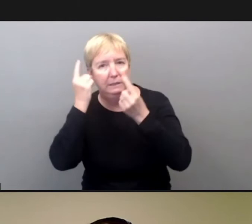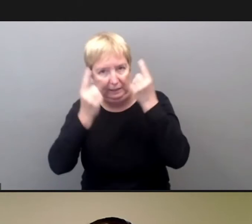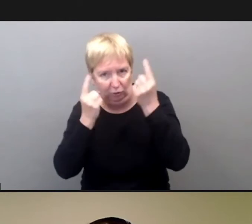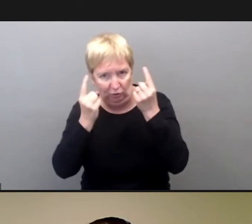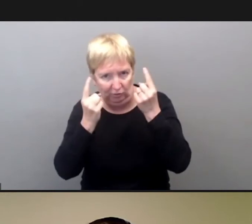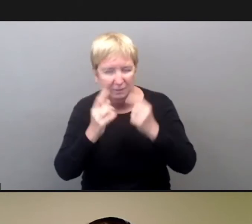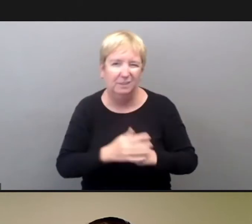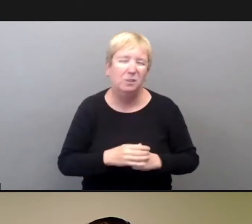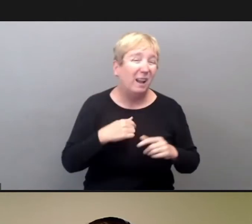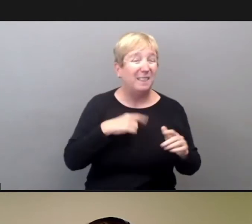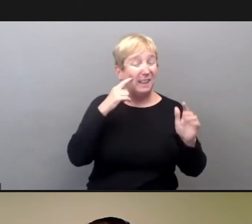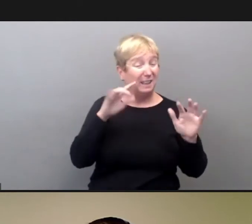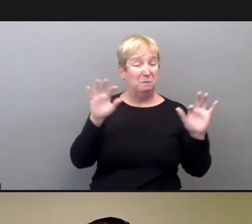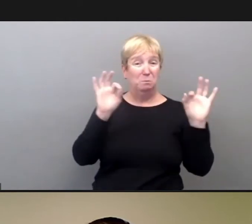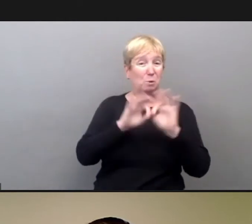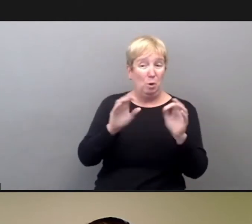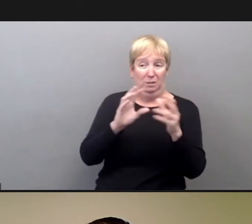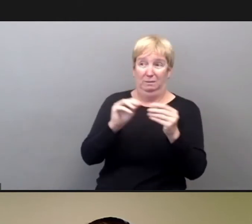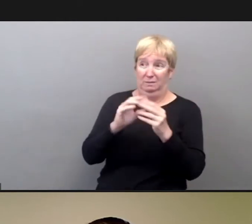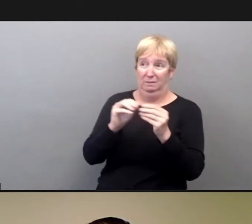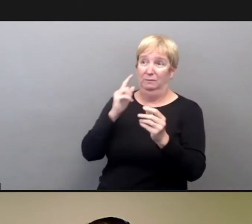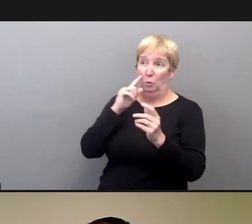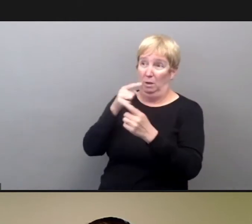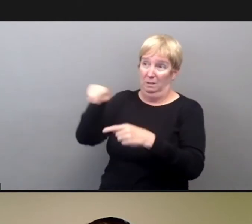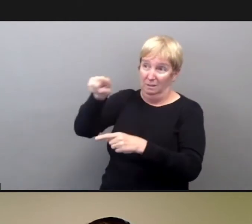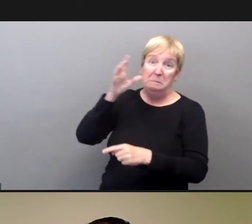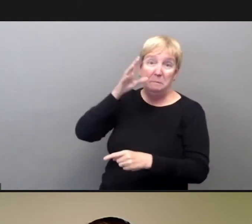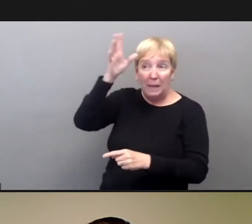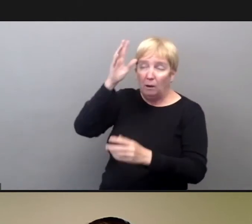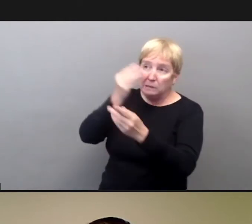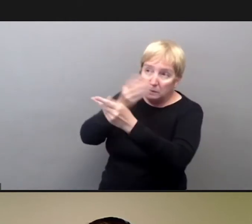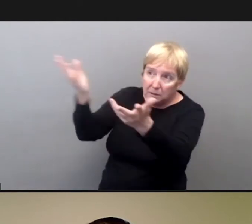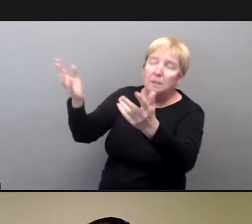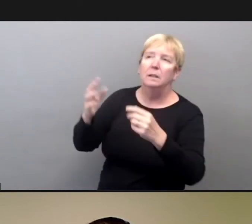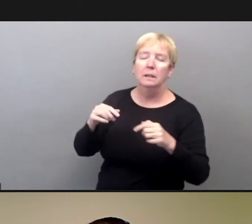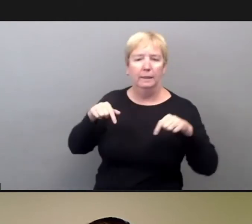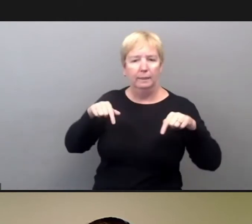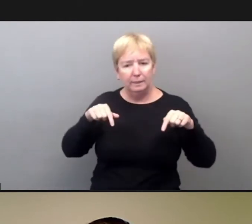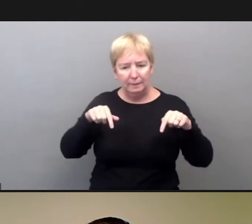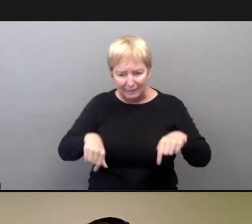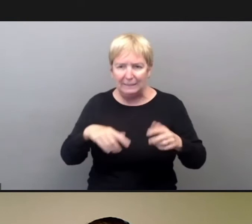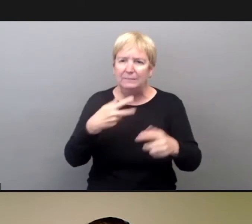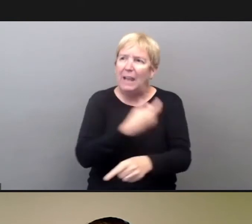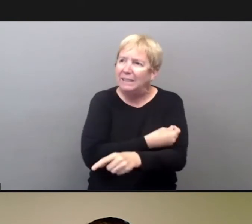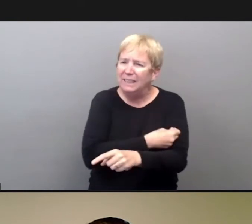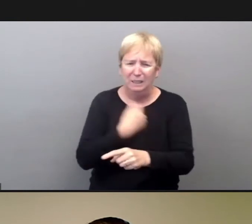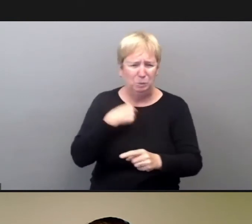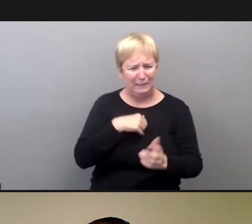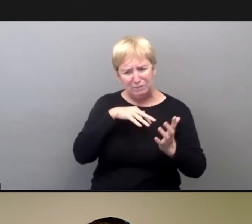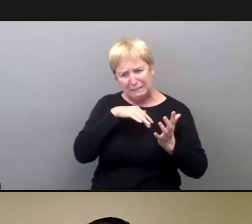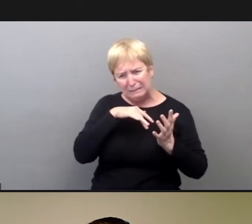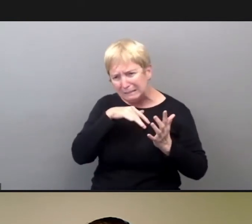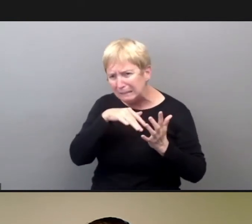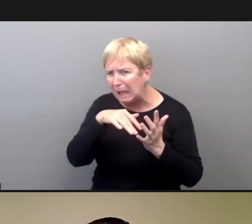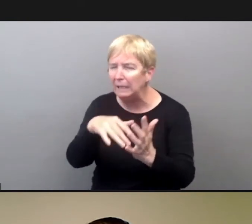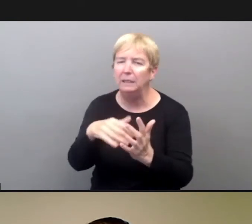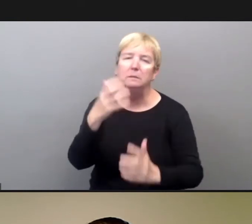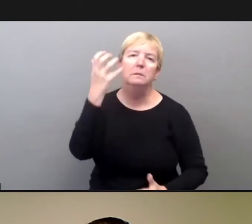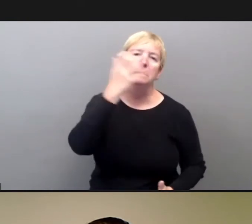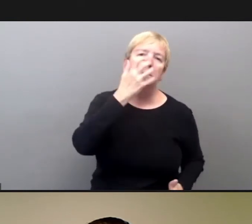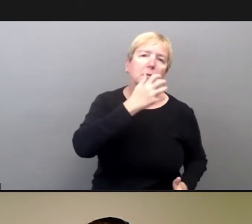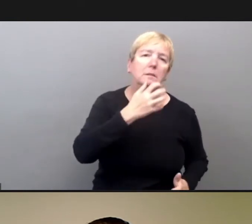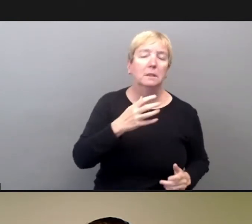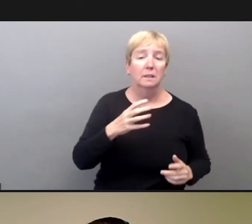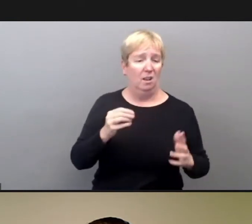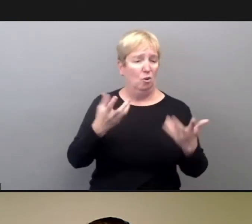to parents, is that these are really well studied. And then now with millions of doses being given for 12 to 17-year-olds, right, we have